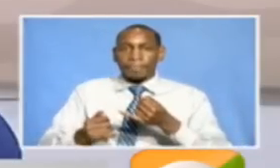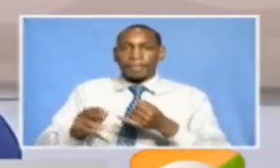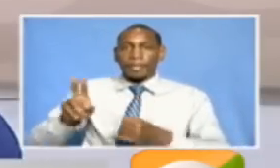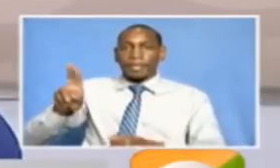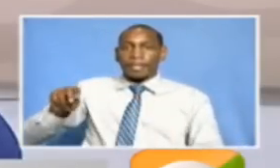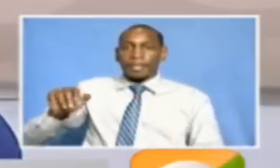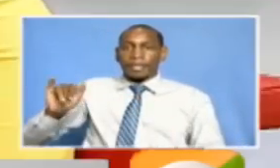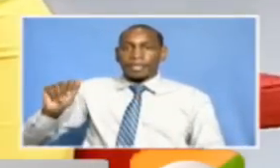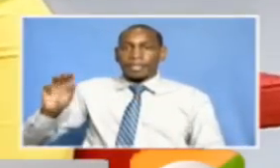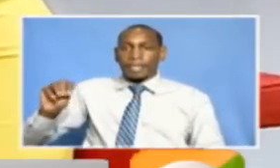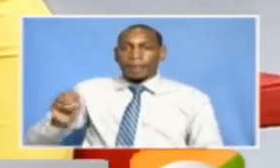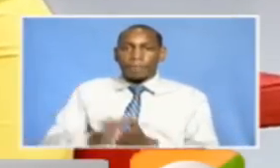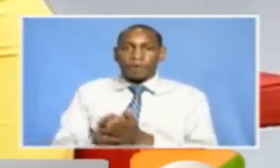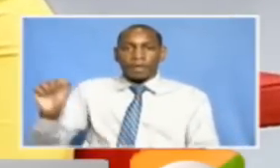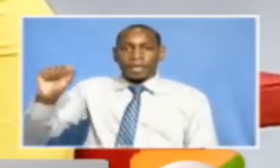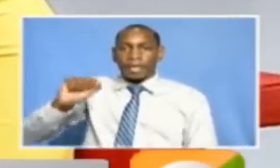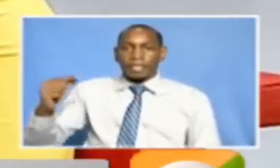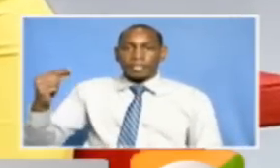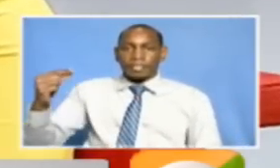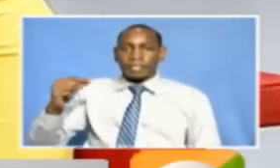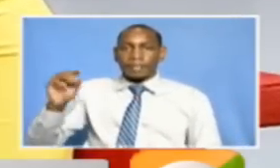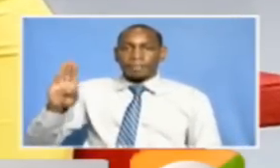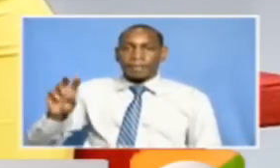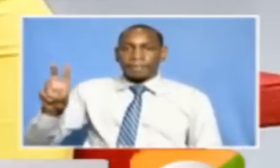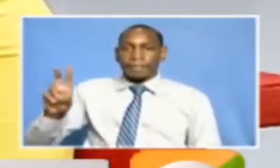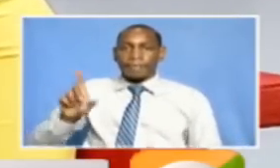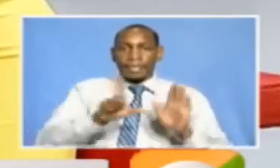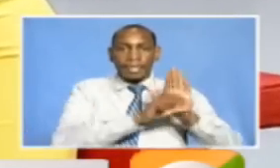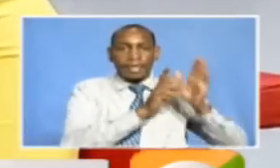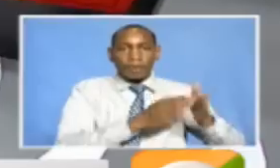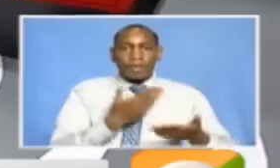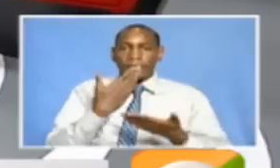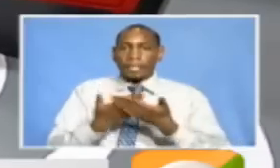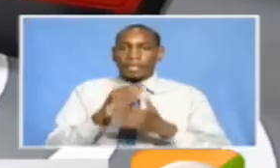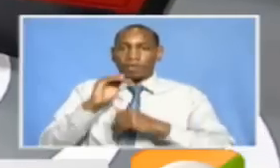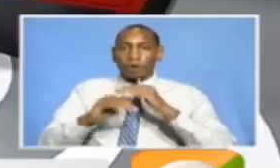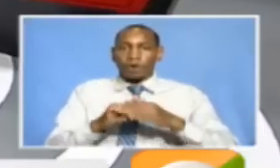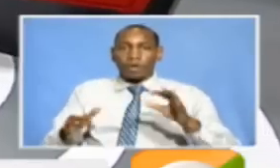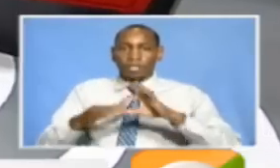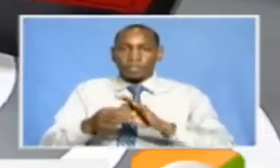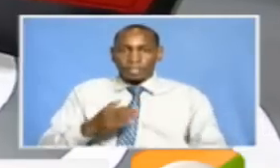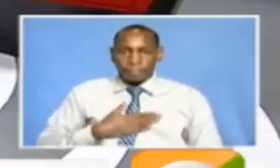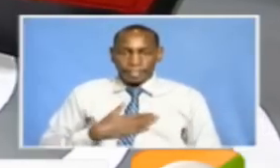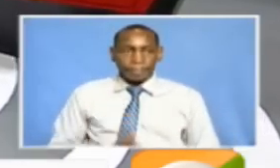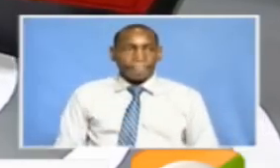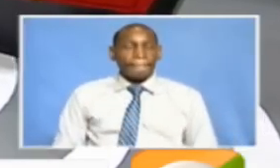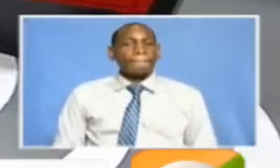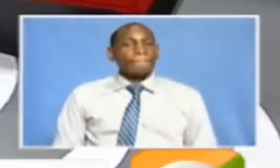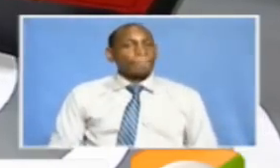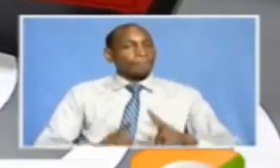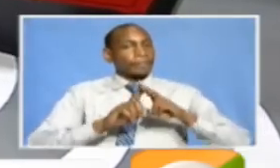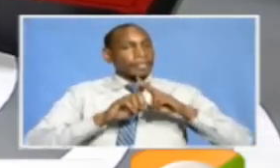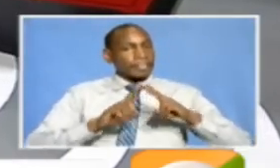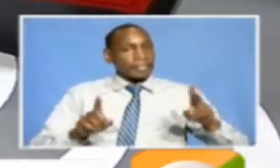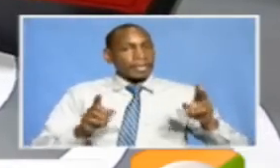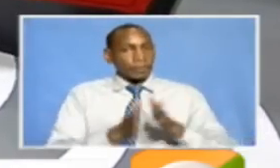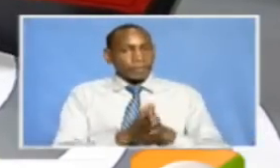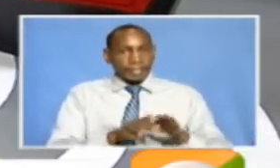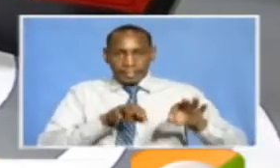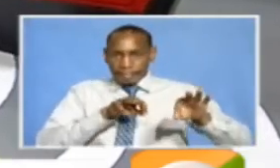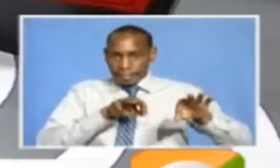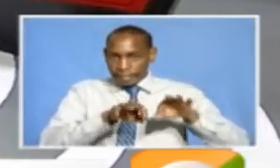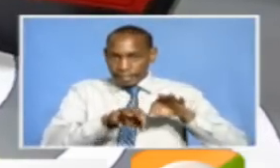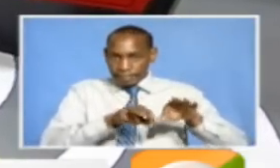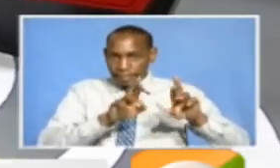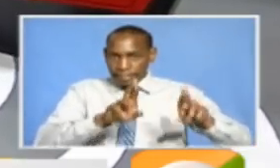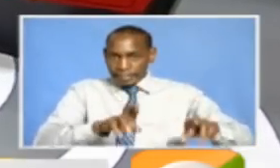Nyamu, an SGBV lawyer. Thank you all for joining me. I think we'll begin with defining what rape